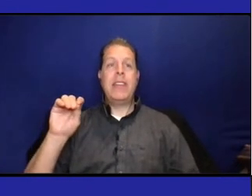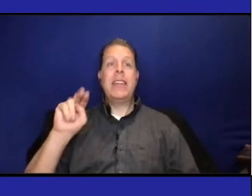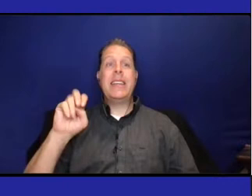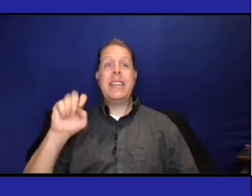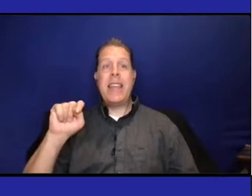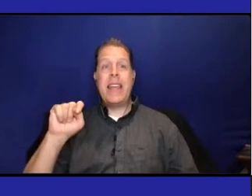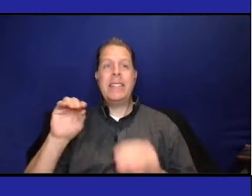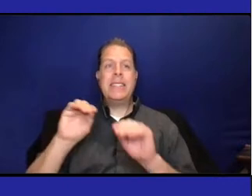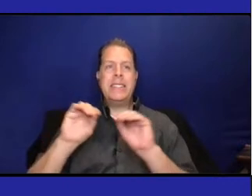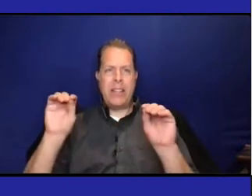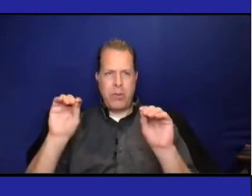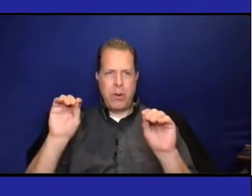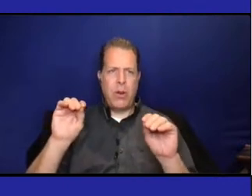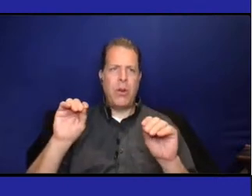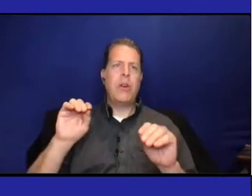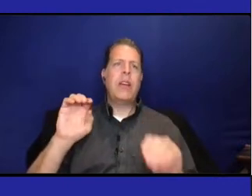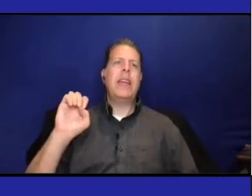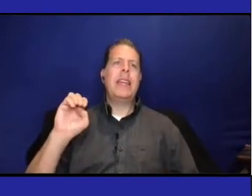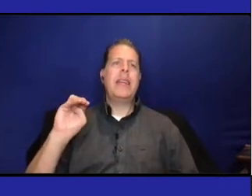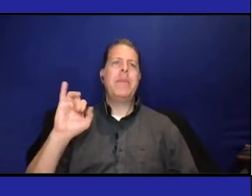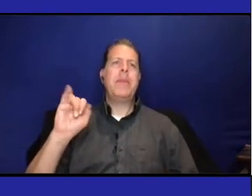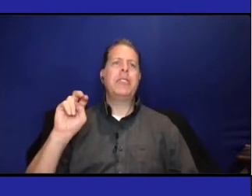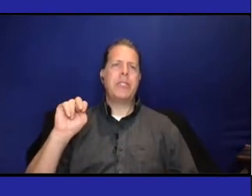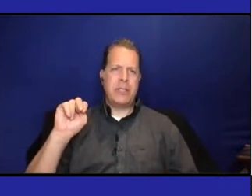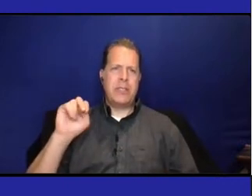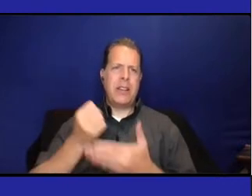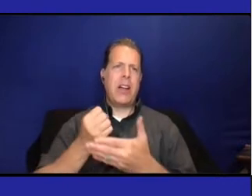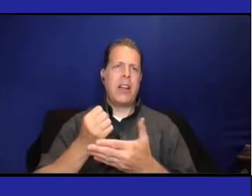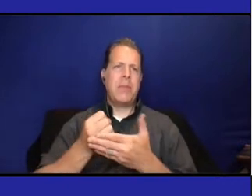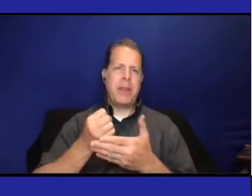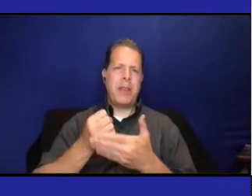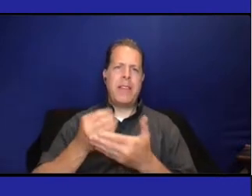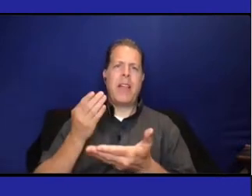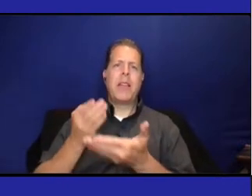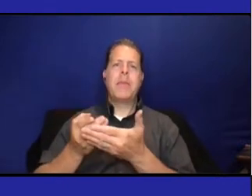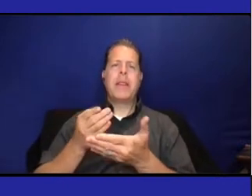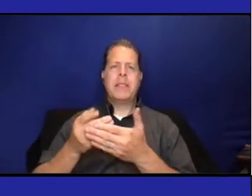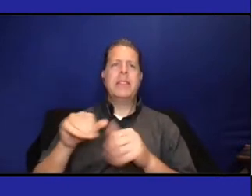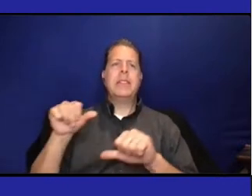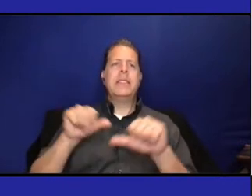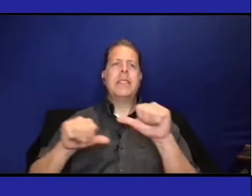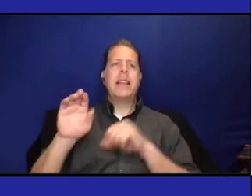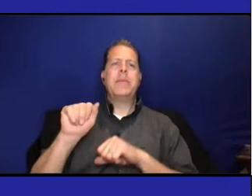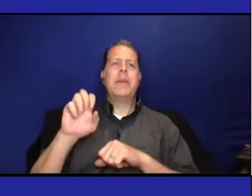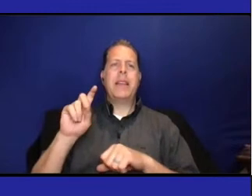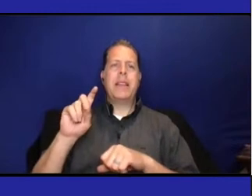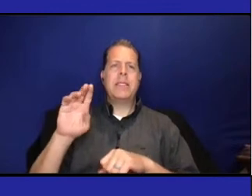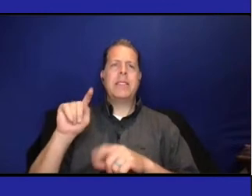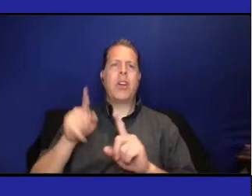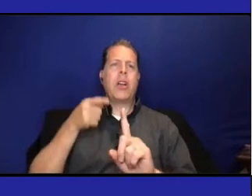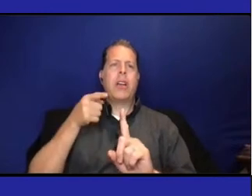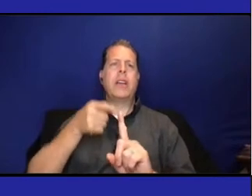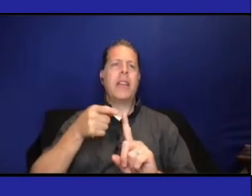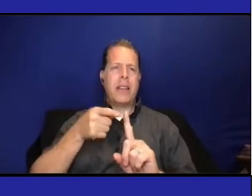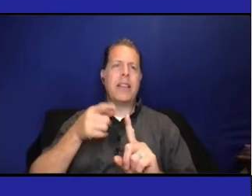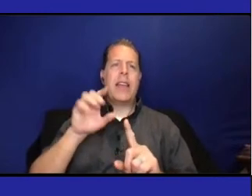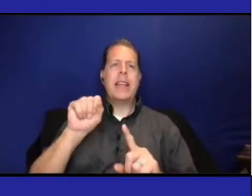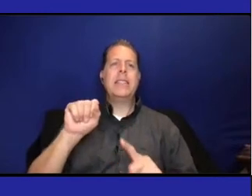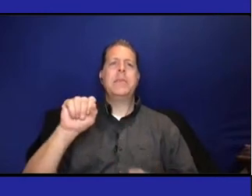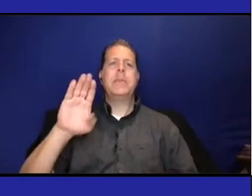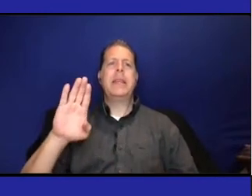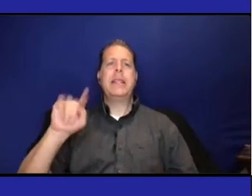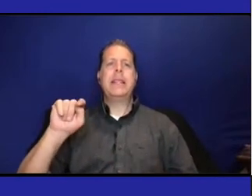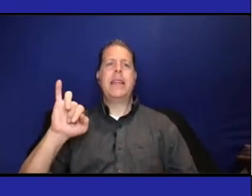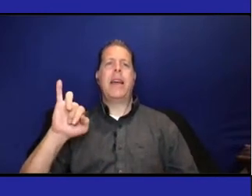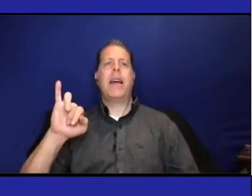emissions economy, validated by the Science-Based Target Initiative, or the SBTI,